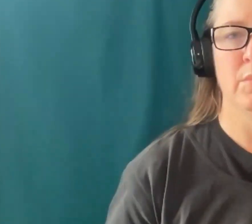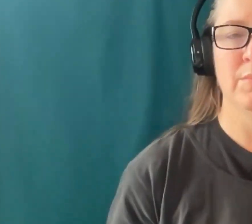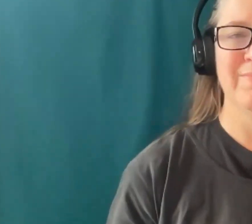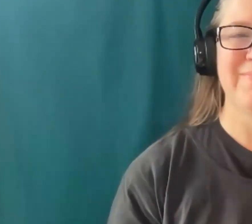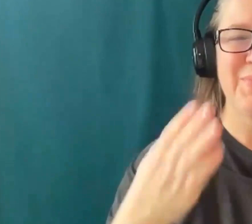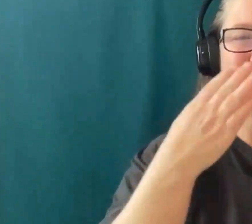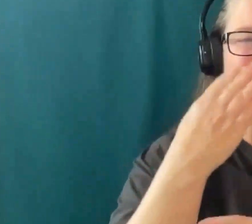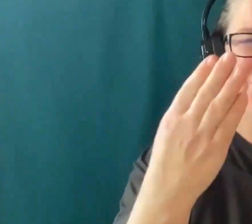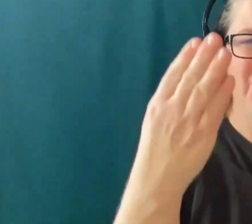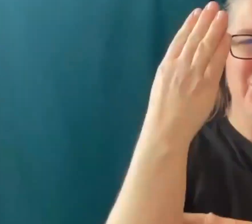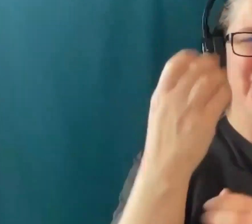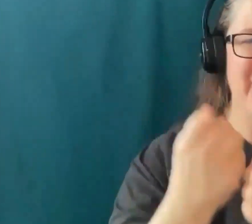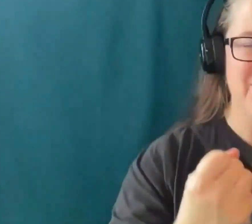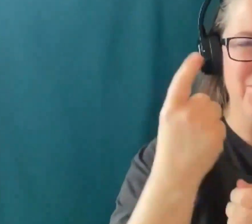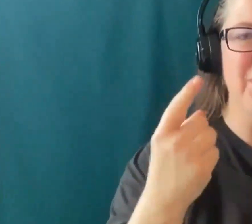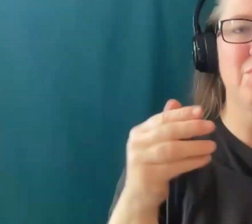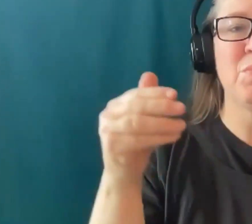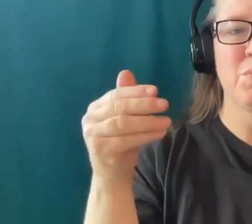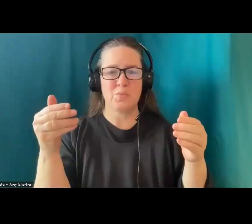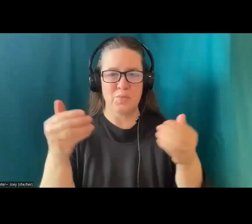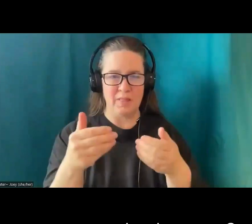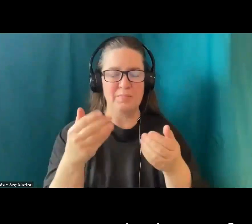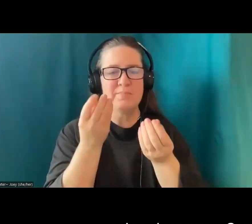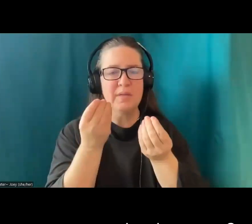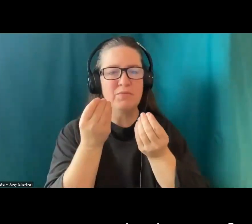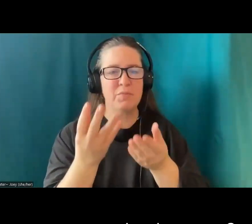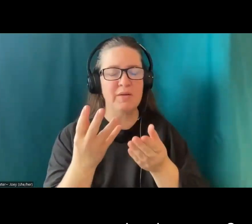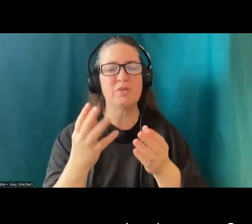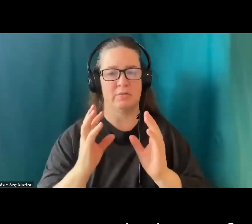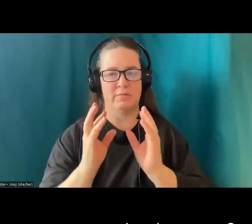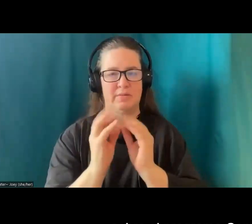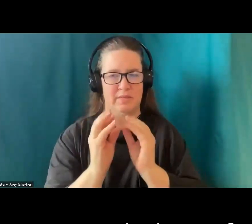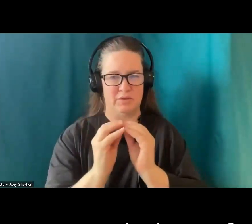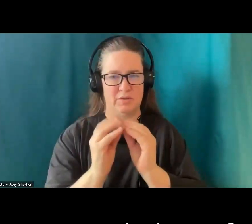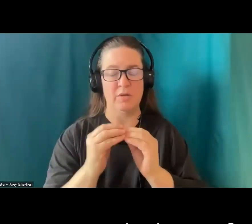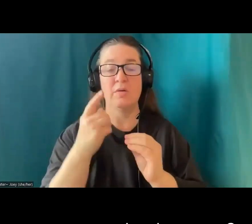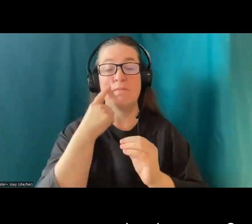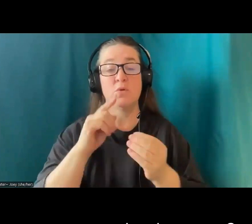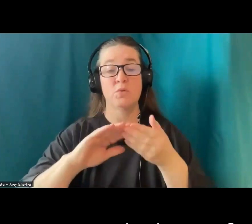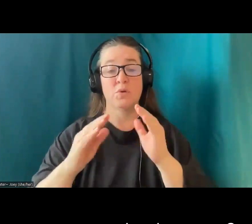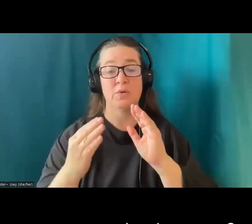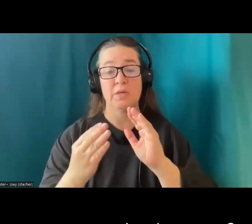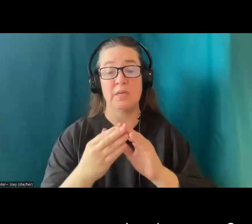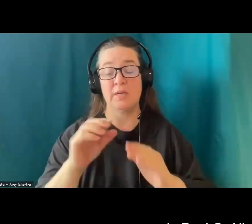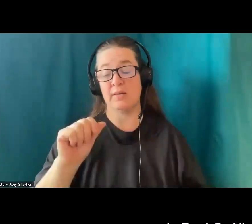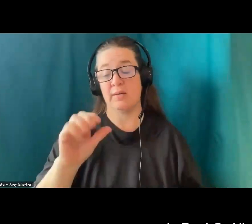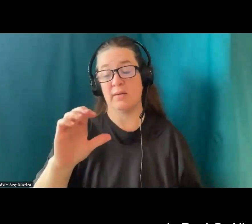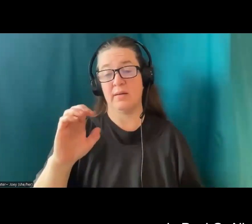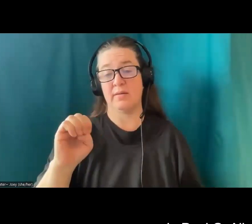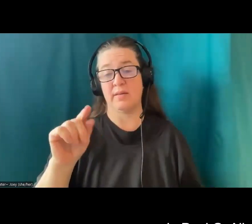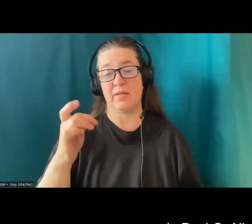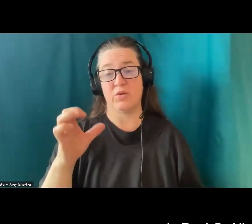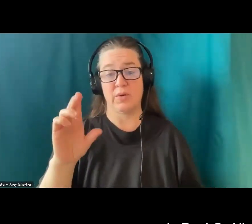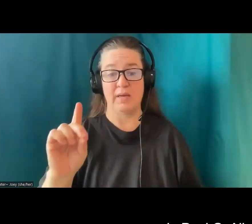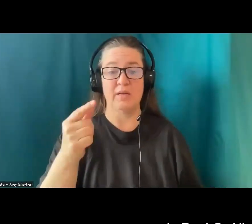Good morning, everyone. Welcome to our information session on the Community Accelerator Grant Program, a grant program funded by the Paul G.